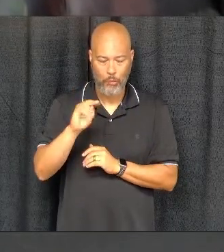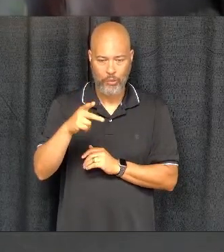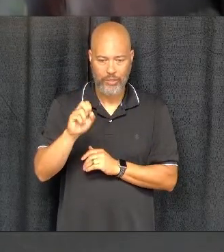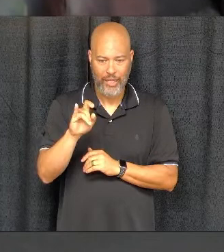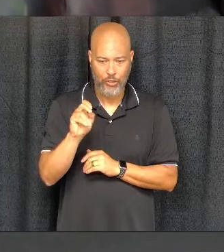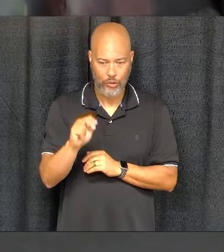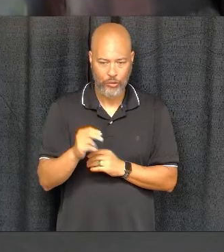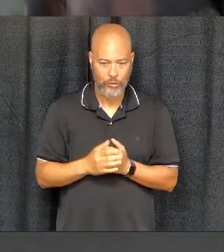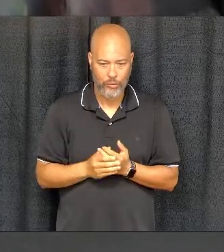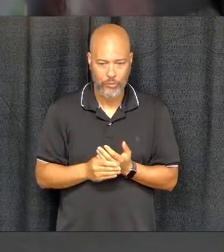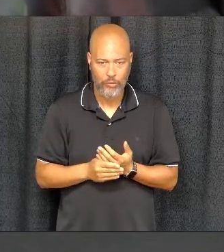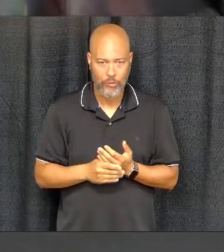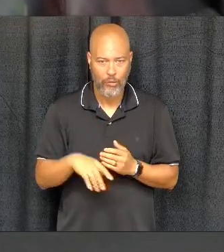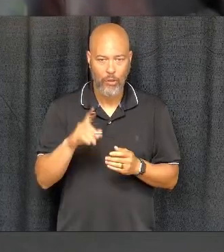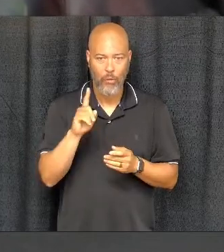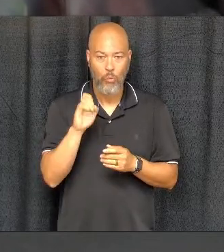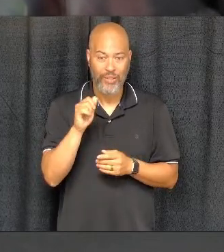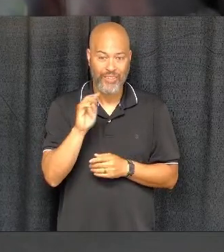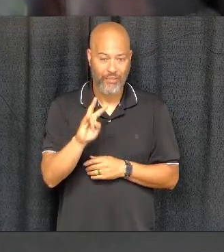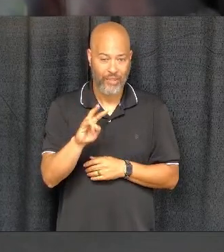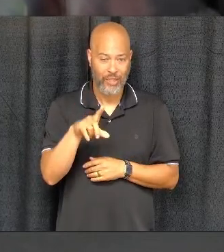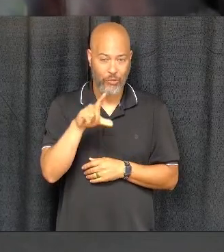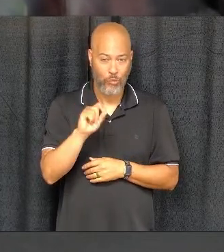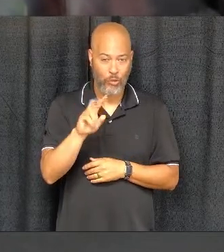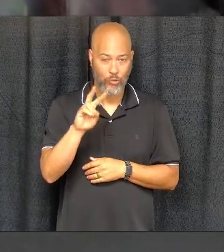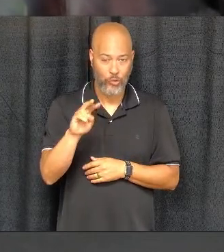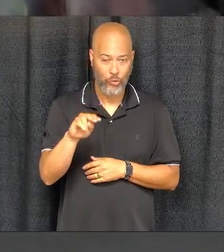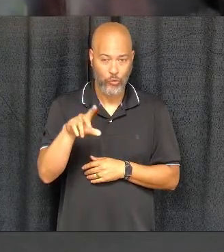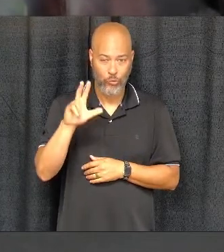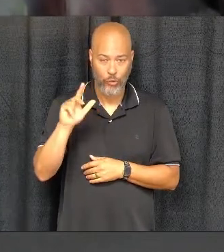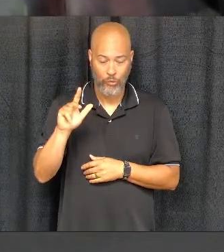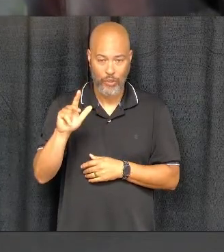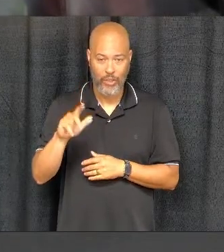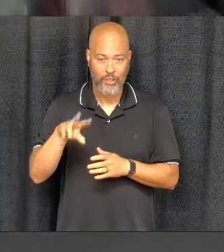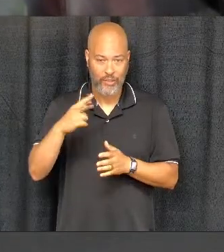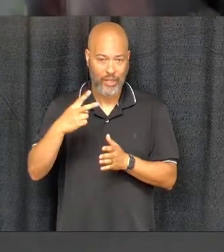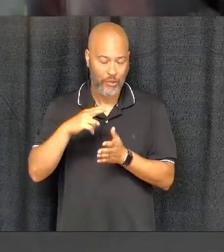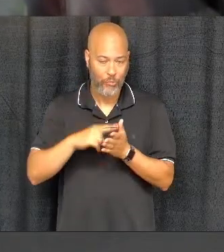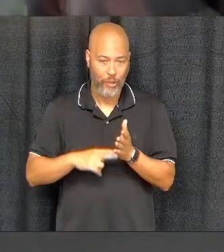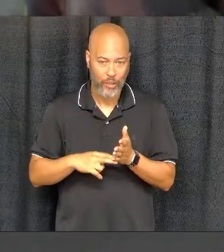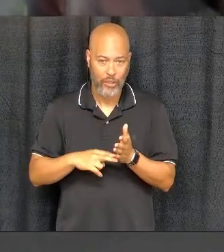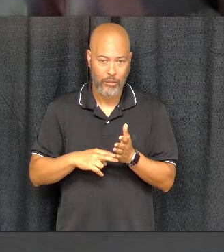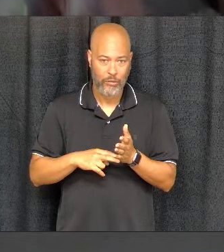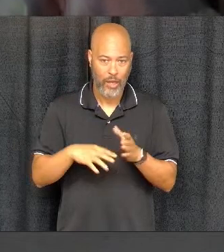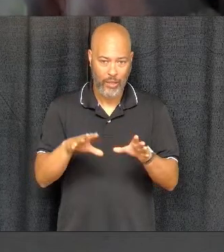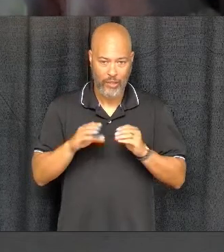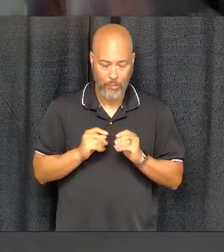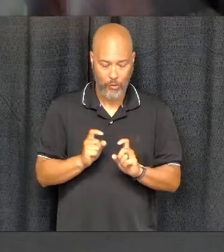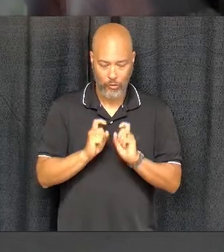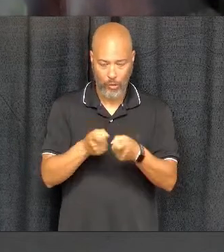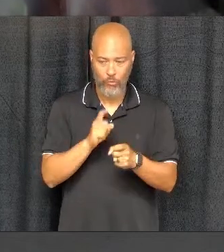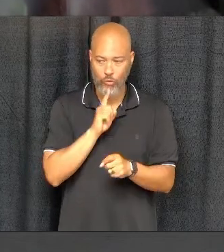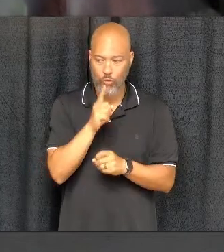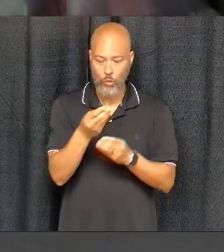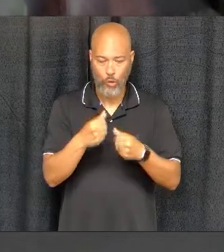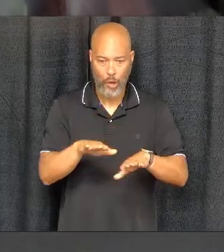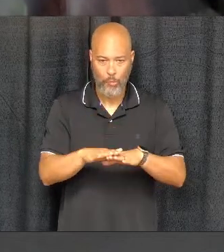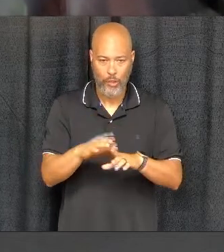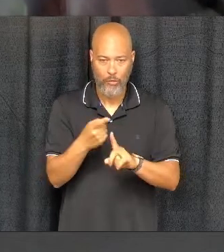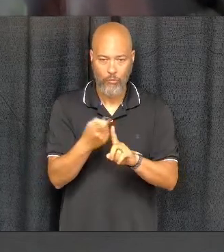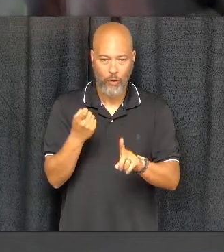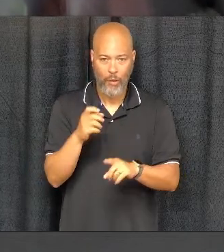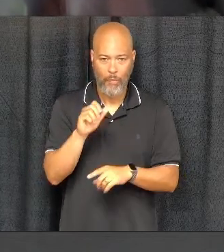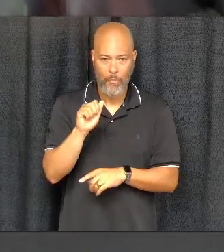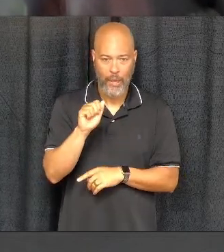station. Ordinance 117, 2022-23, second reading, accepting the donation of certain real property